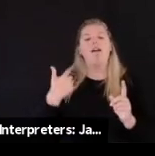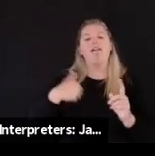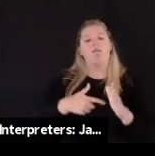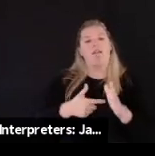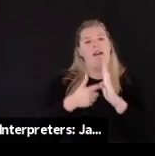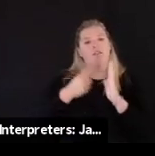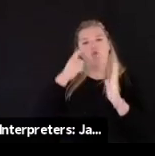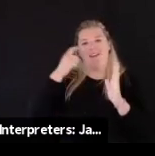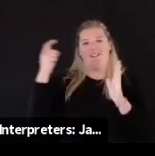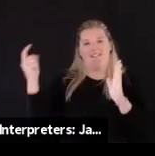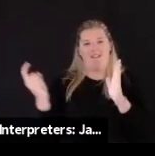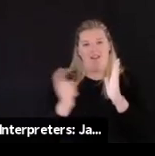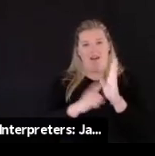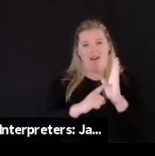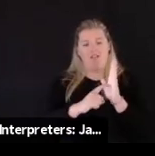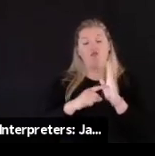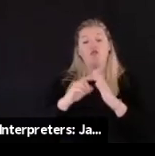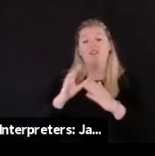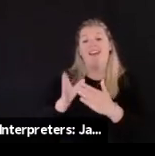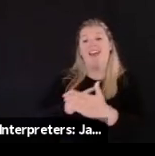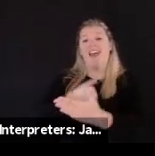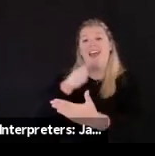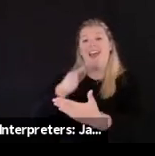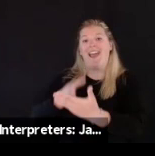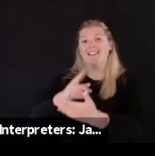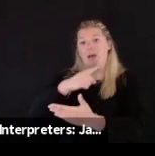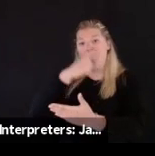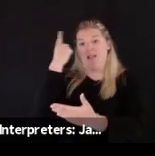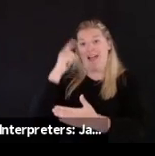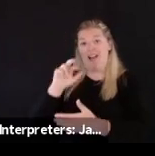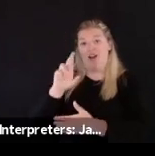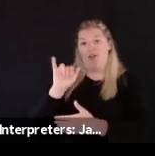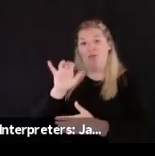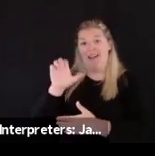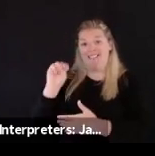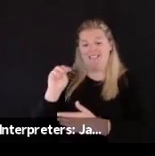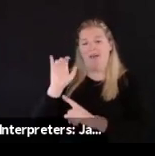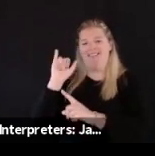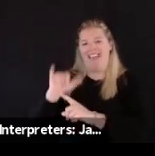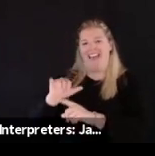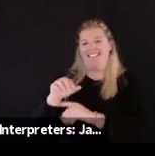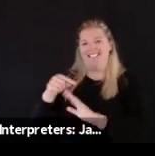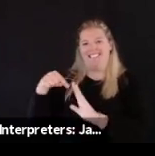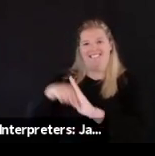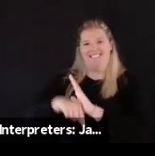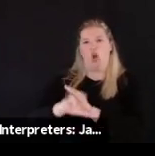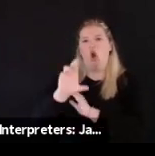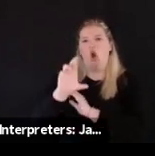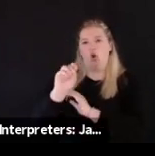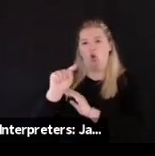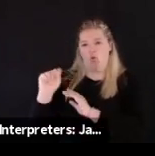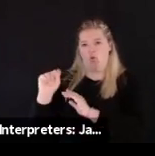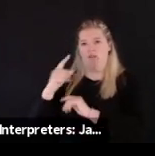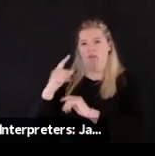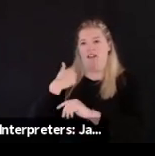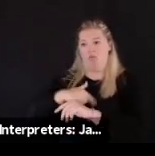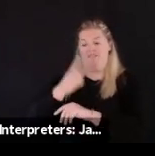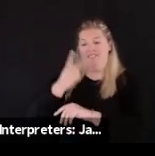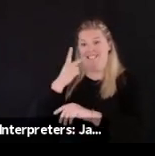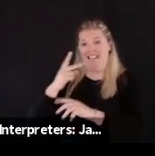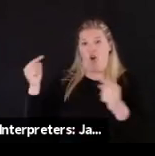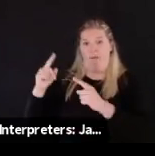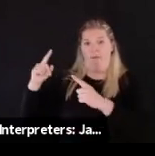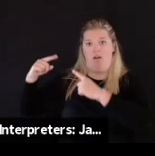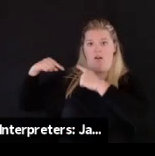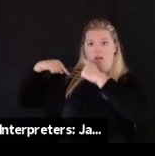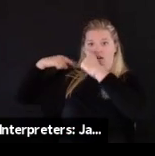that anti-Black racism is at the root of much of the harm we have seen in the nation's legacy